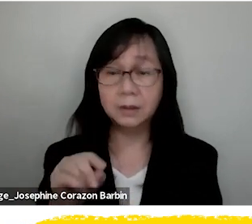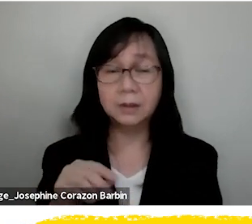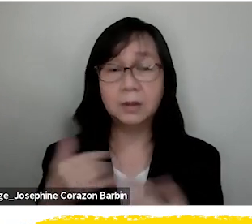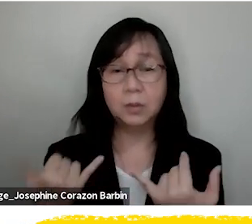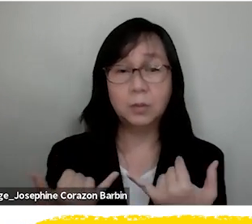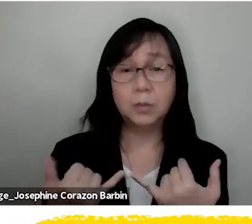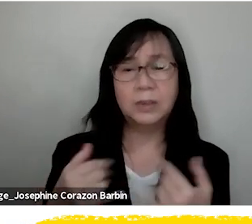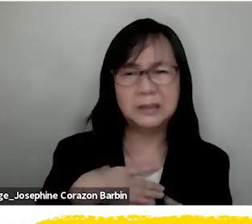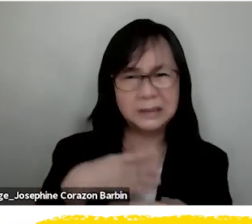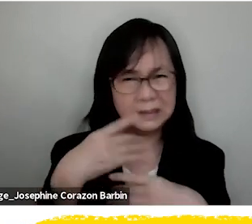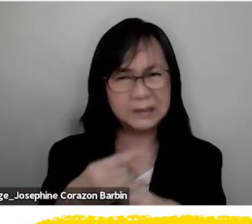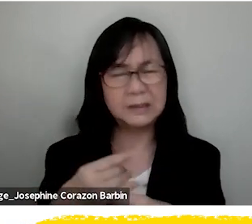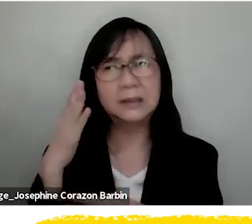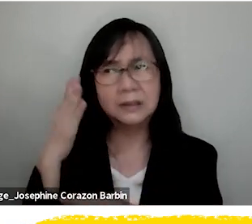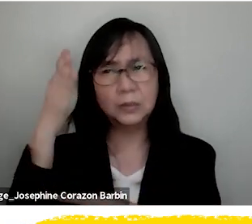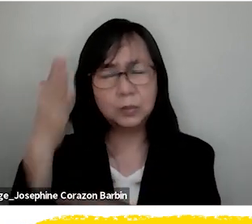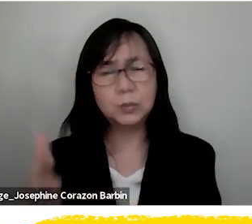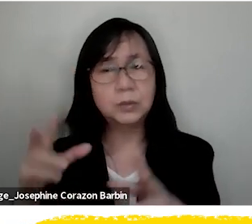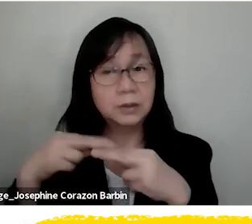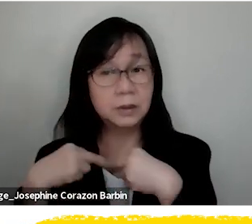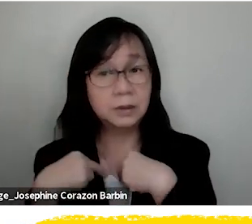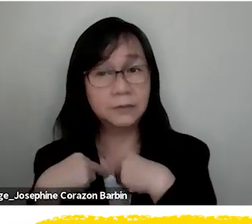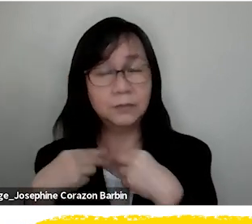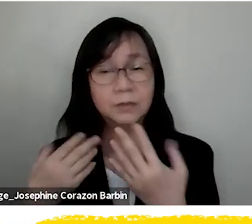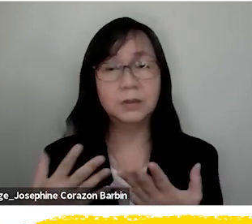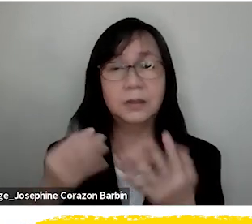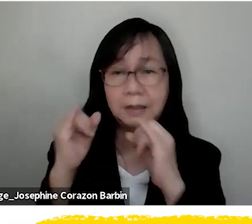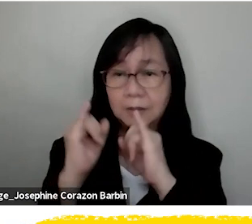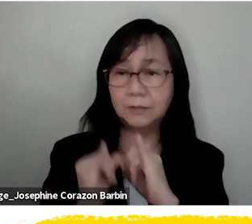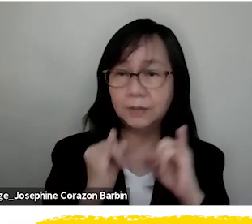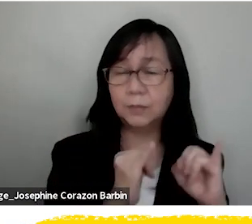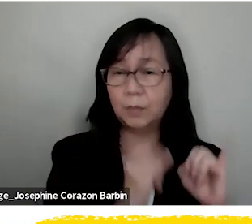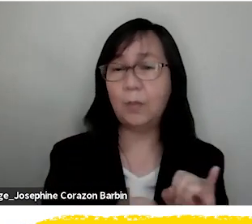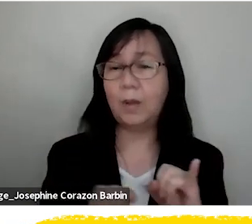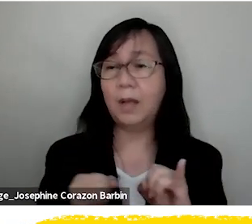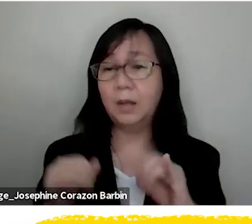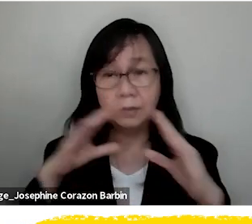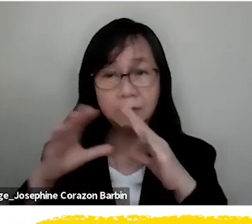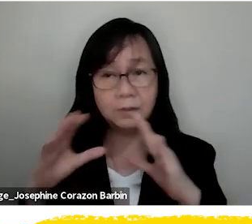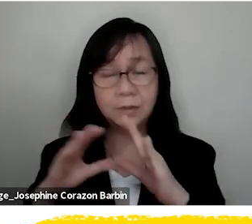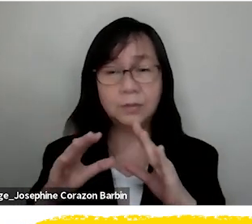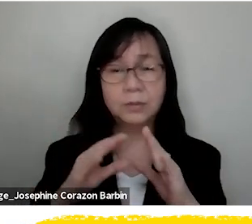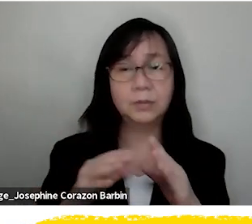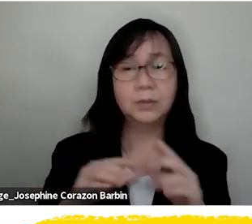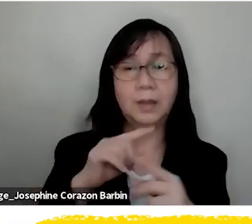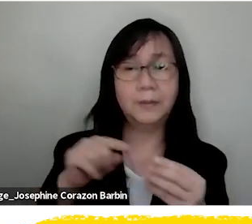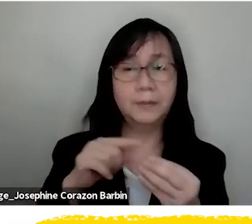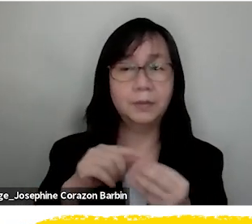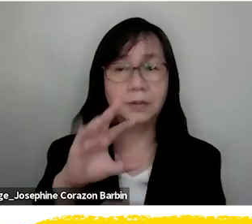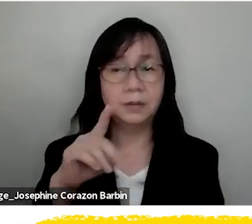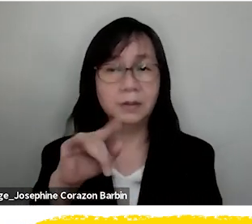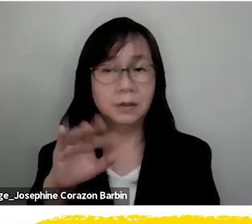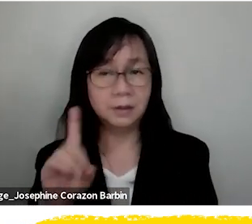and looking forward to receiving individual communication concerning child human rights defenders.